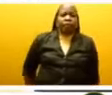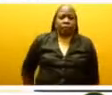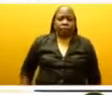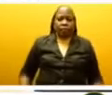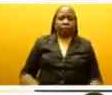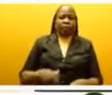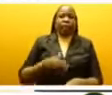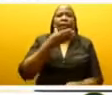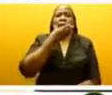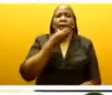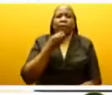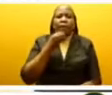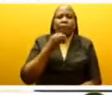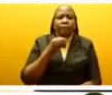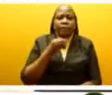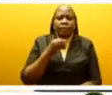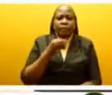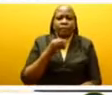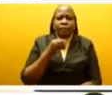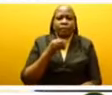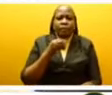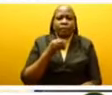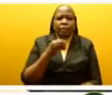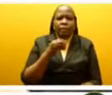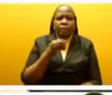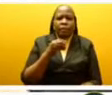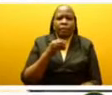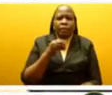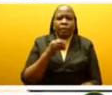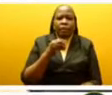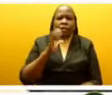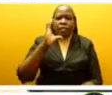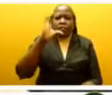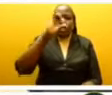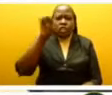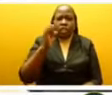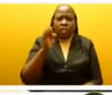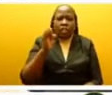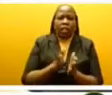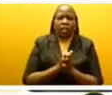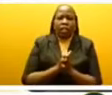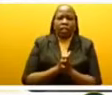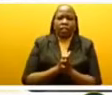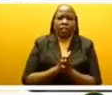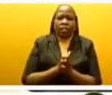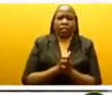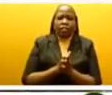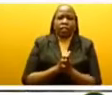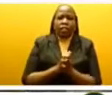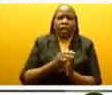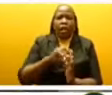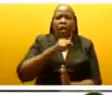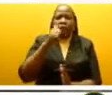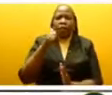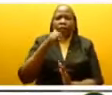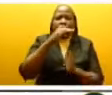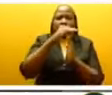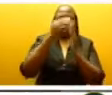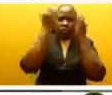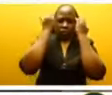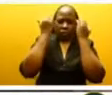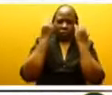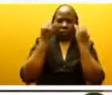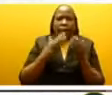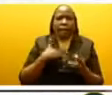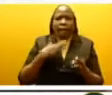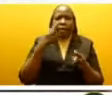Madam Chief Justice and President of the Supreme Court of Kenya, honorable and distinguished judges of this court, my